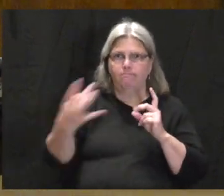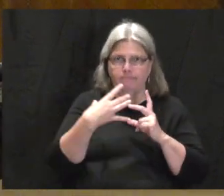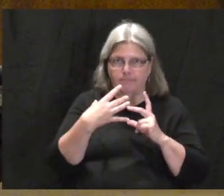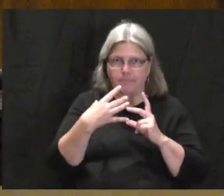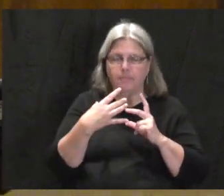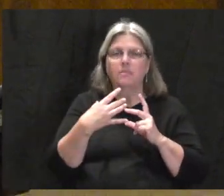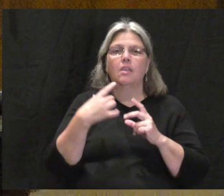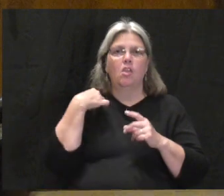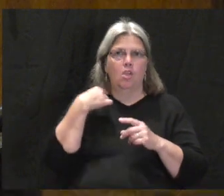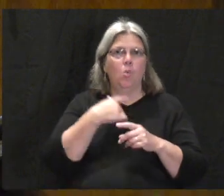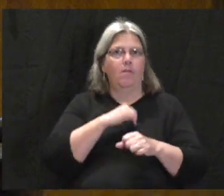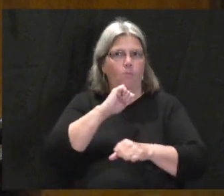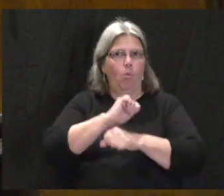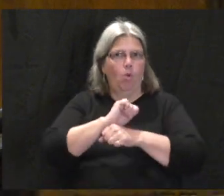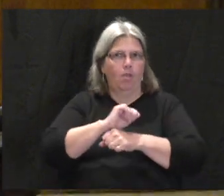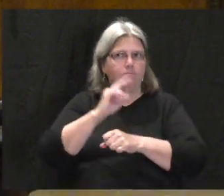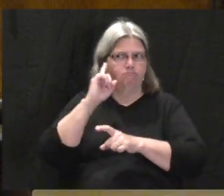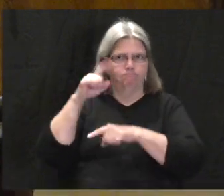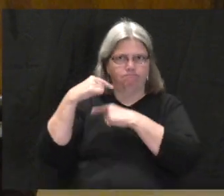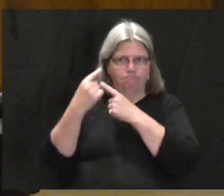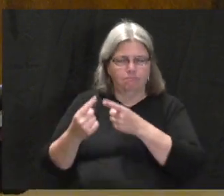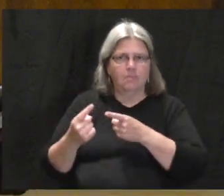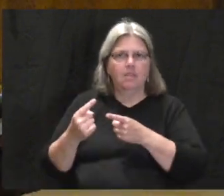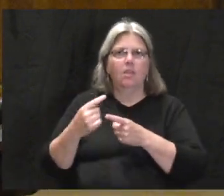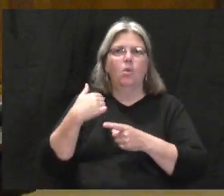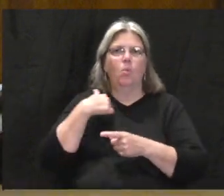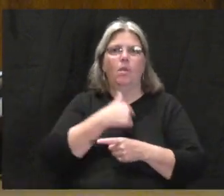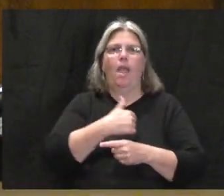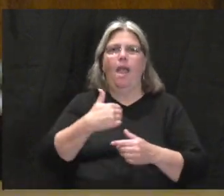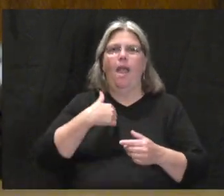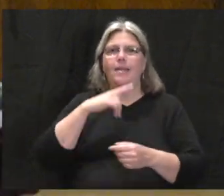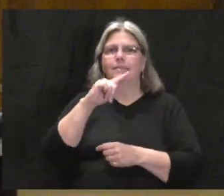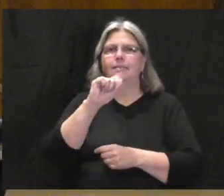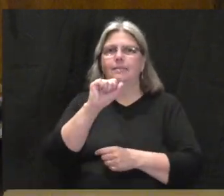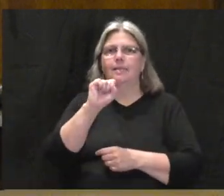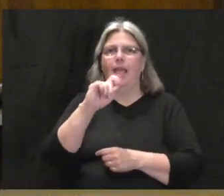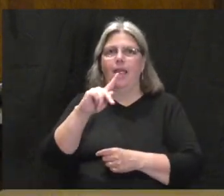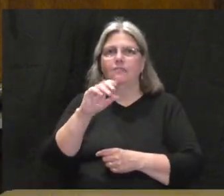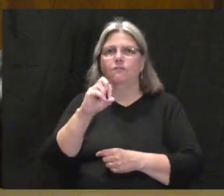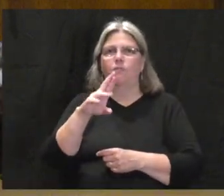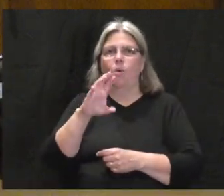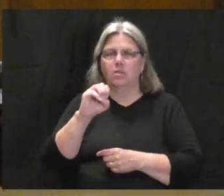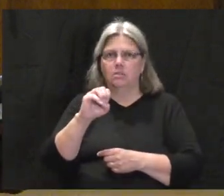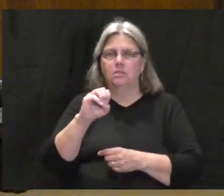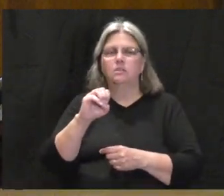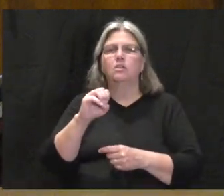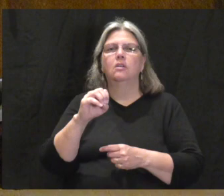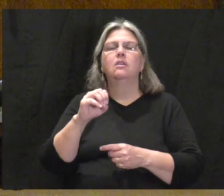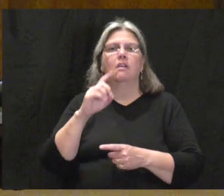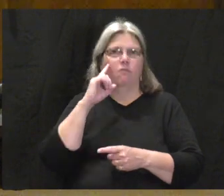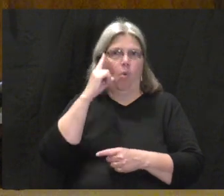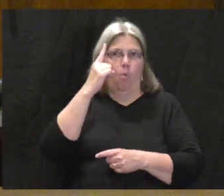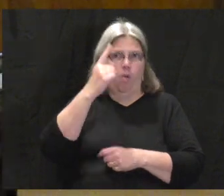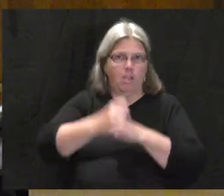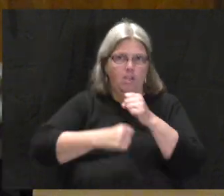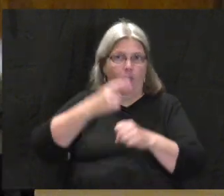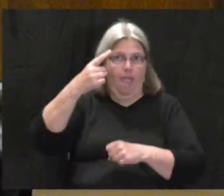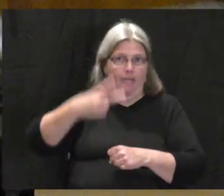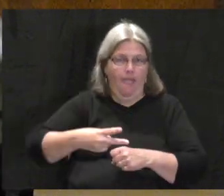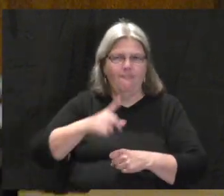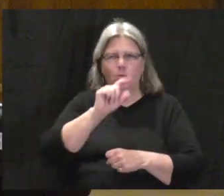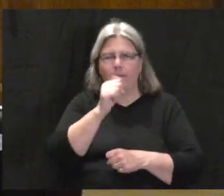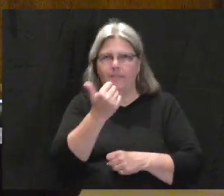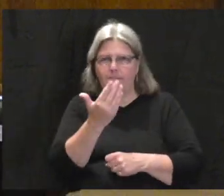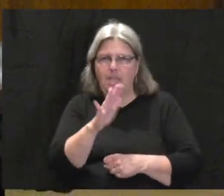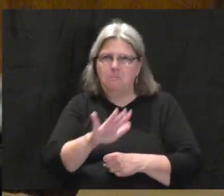while. There was a task force that spent a year and a half researching disparities around like 2015, and a lot of that was birthed